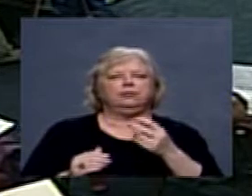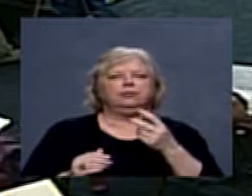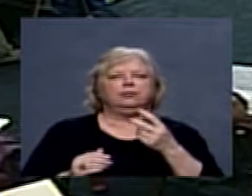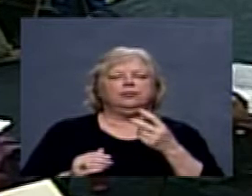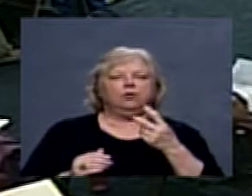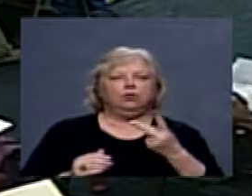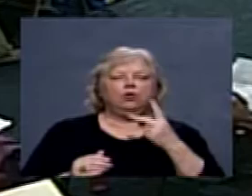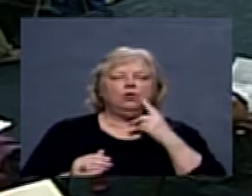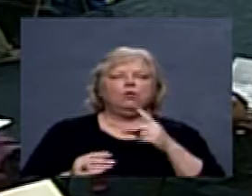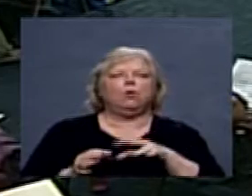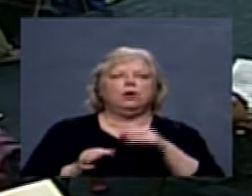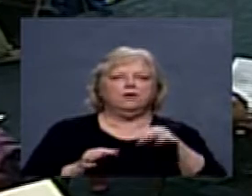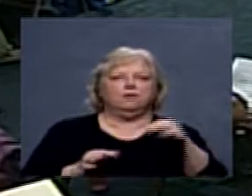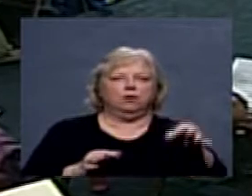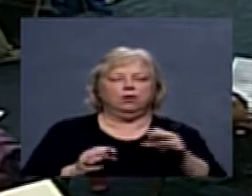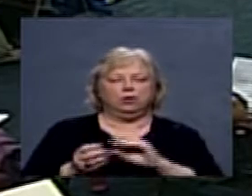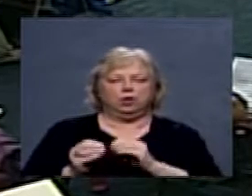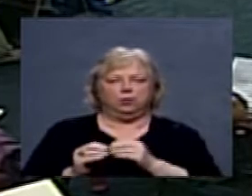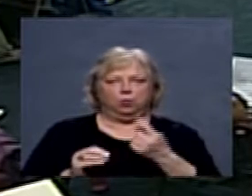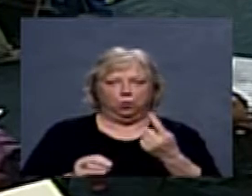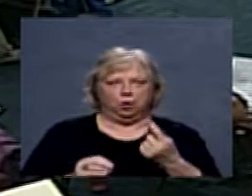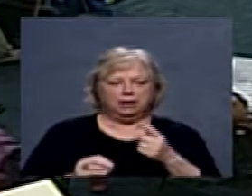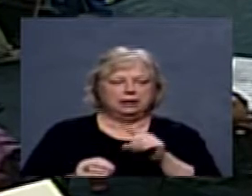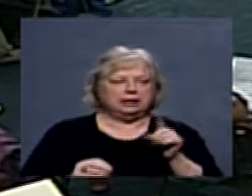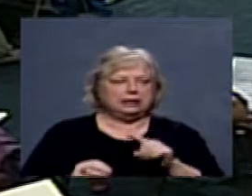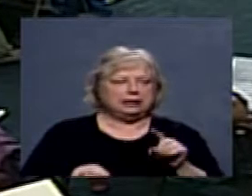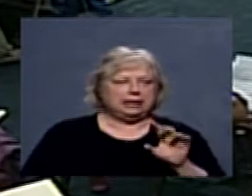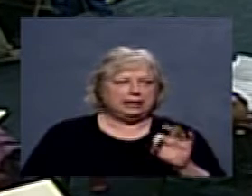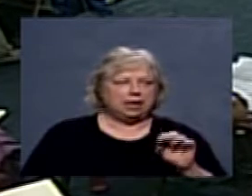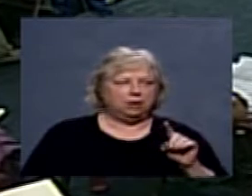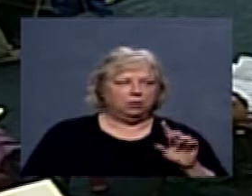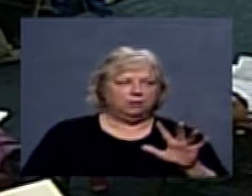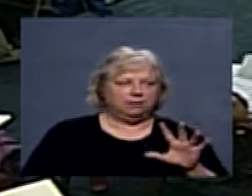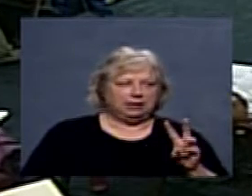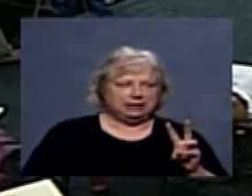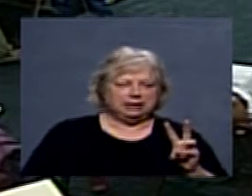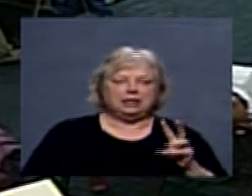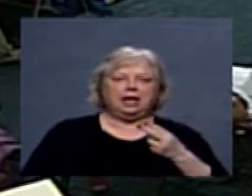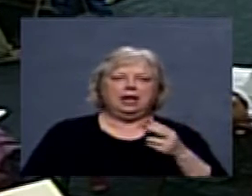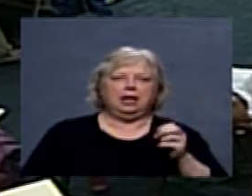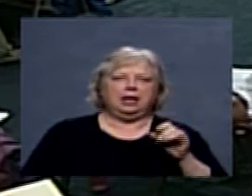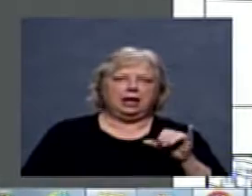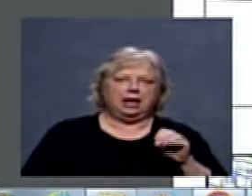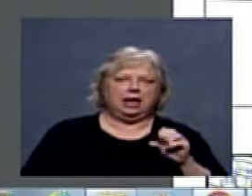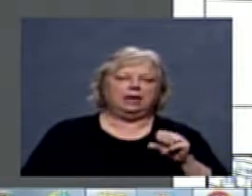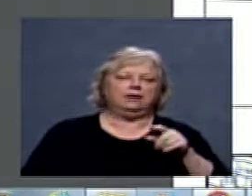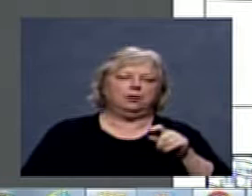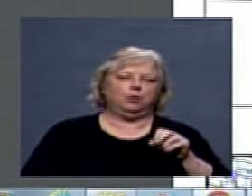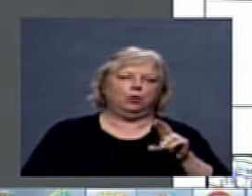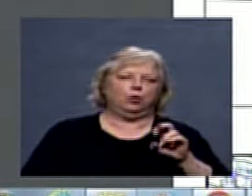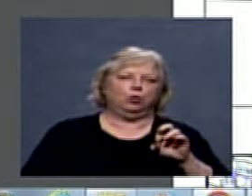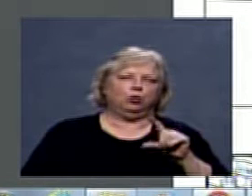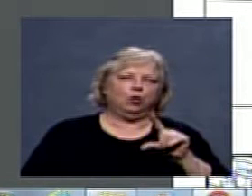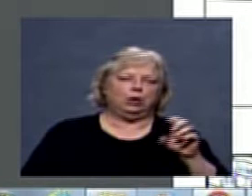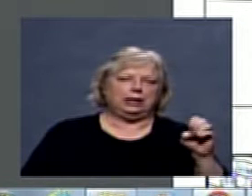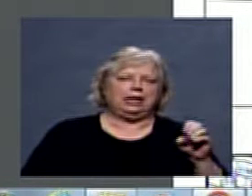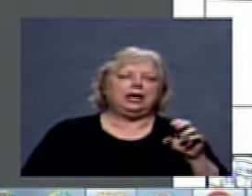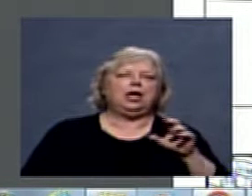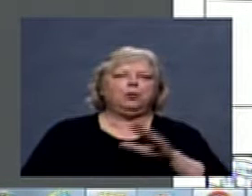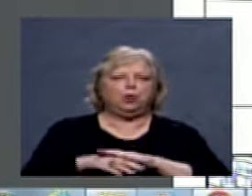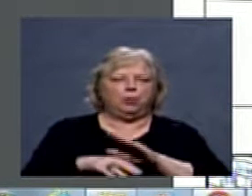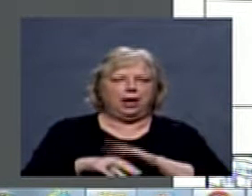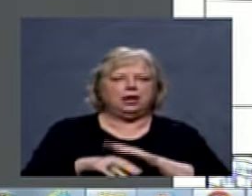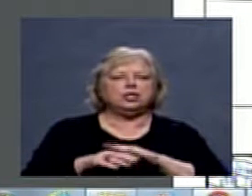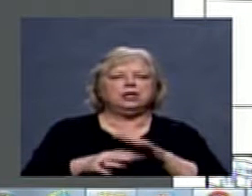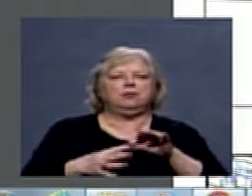items on consent deferral. Item number 1, Z9156, Hayes Parolee Probationary Housing Facility Special Use